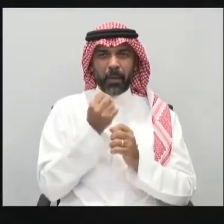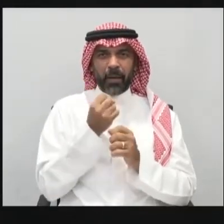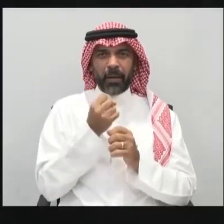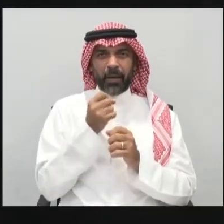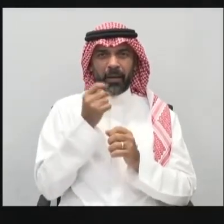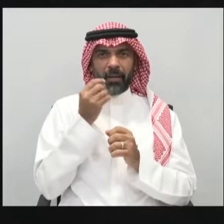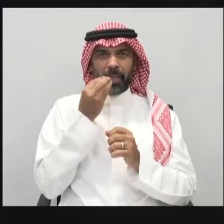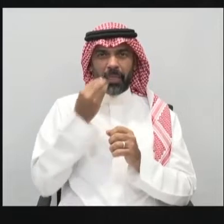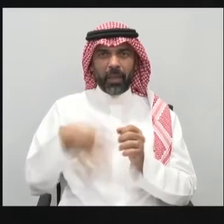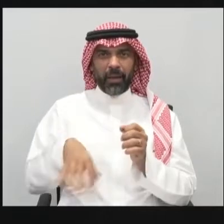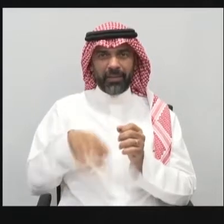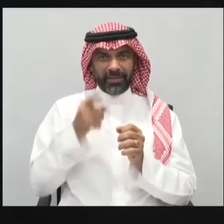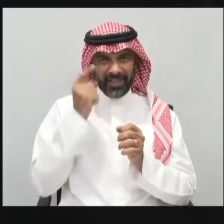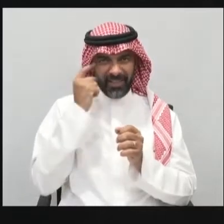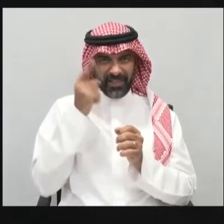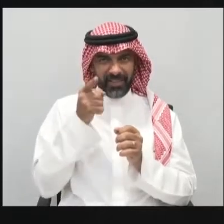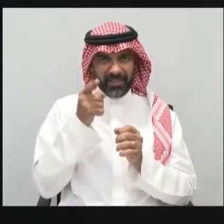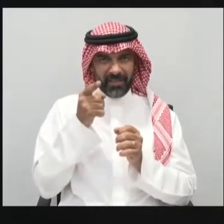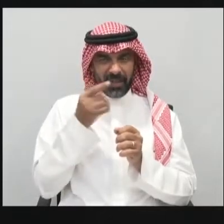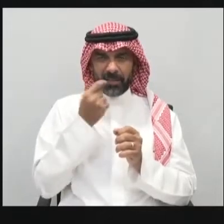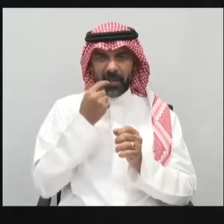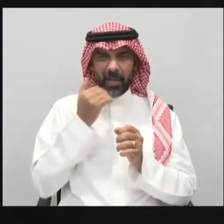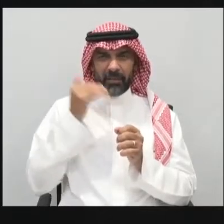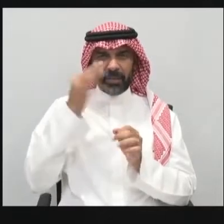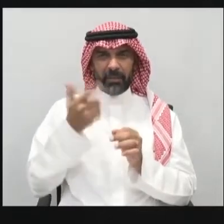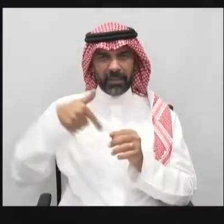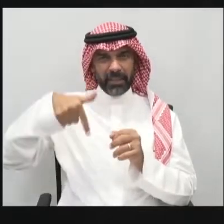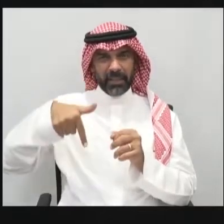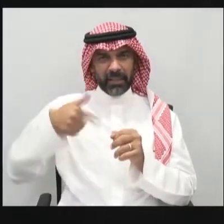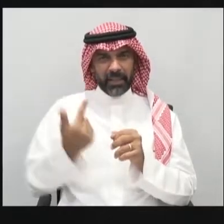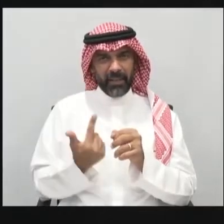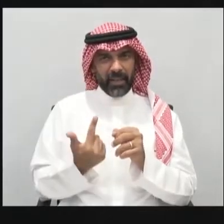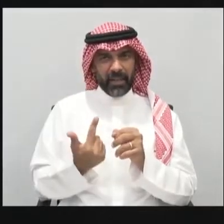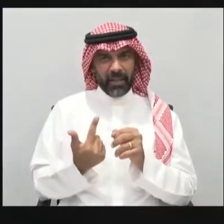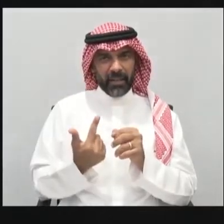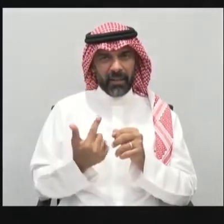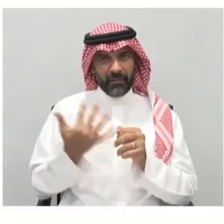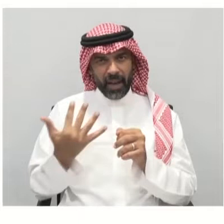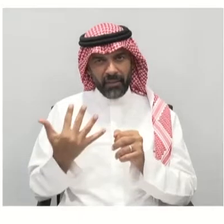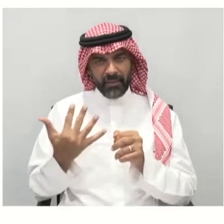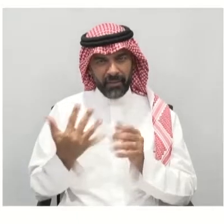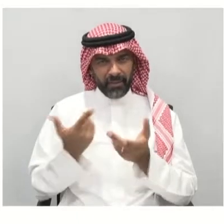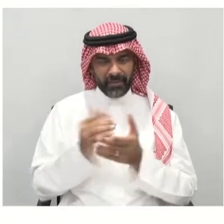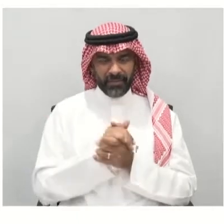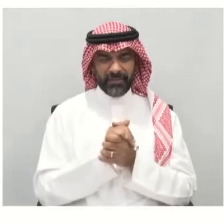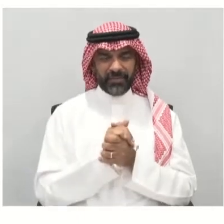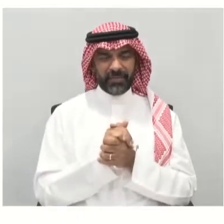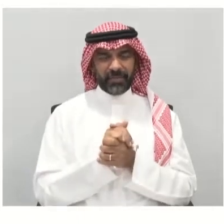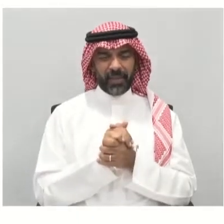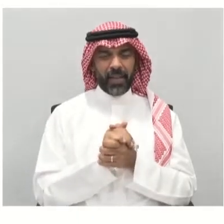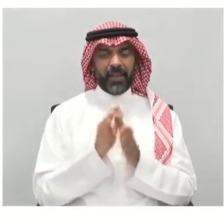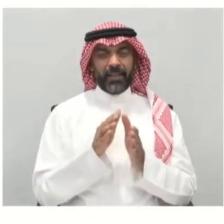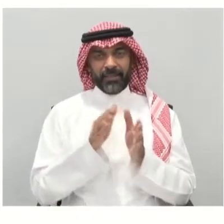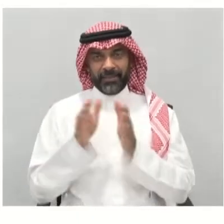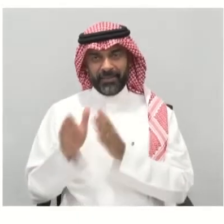tooth? 5 or 6 maybe? Or 7? Okay. Now, when you hear